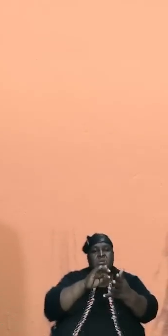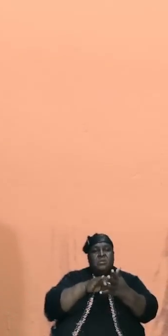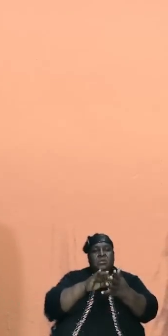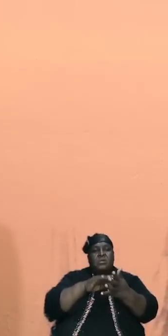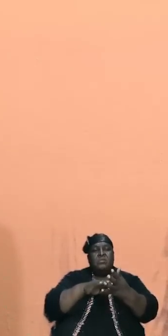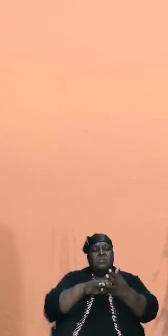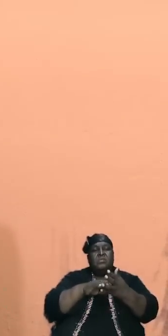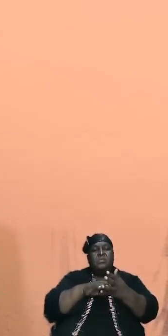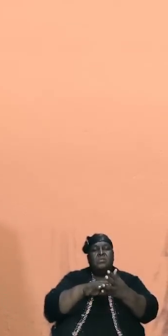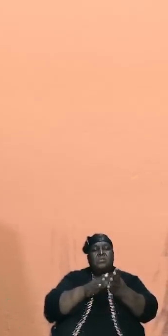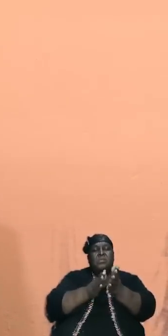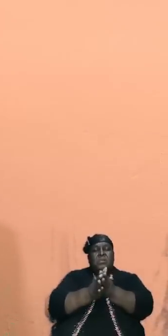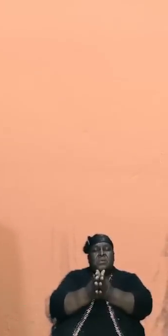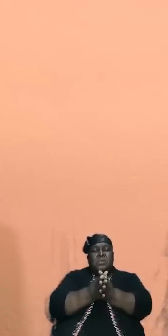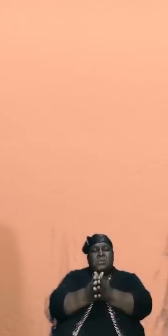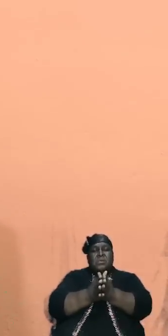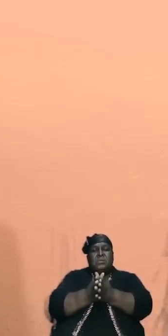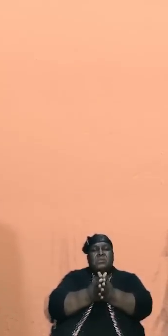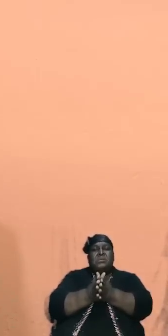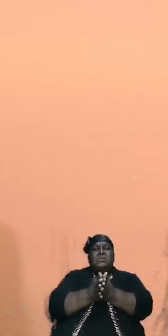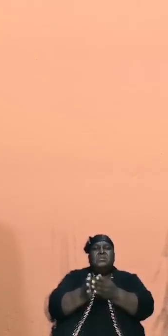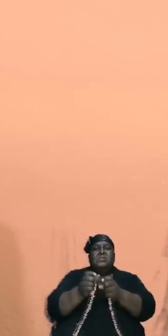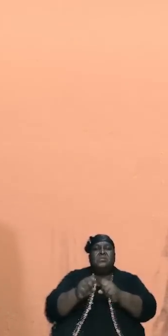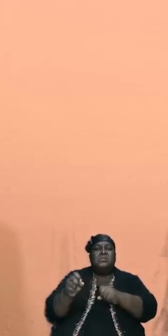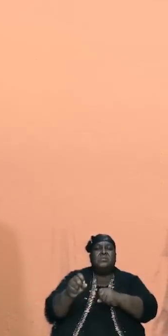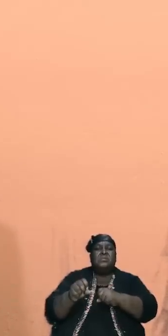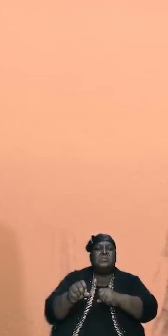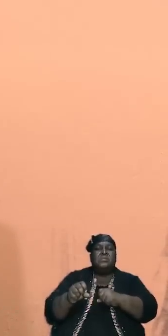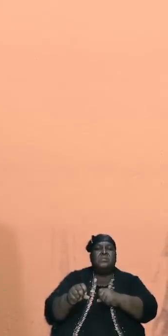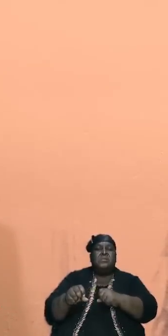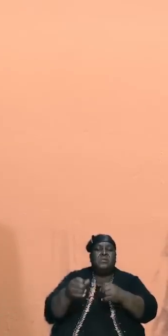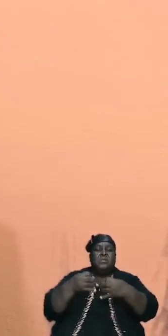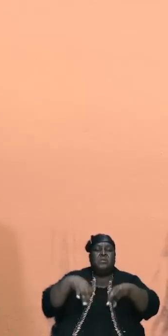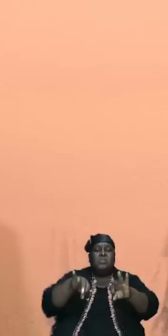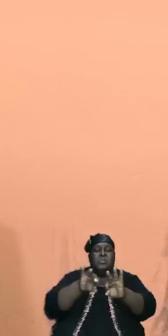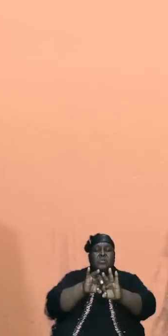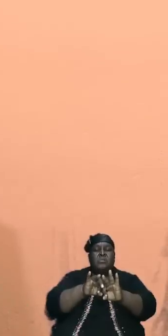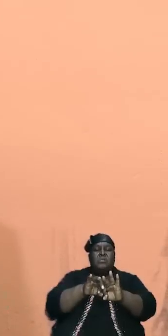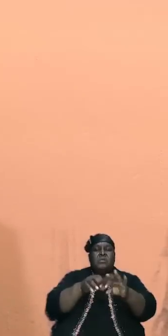contending. Tonight we'll be looking at the importance of sound doctrine.